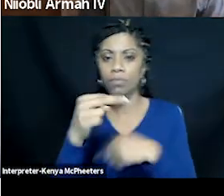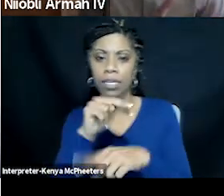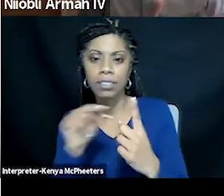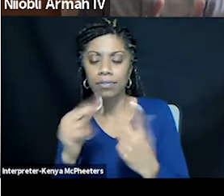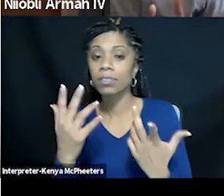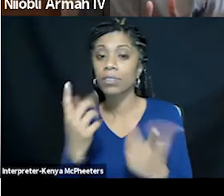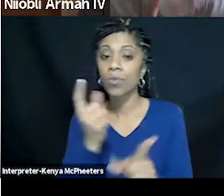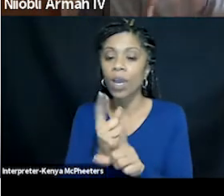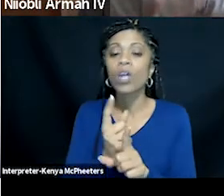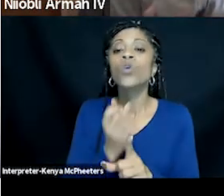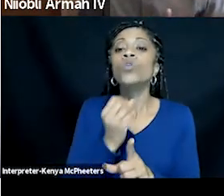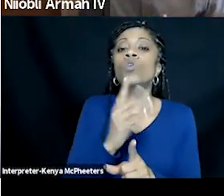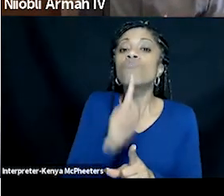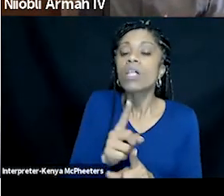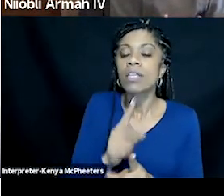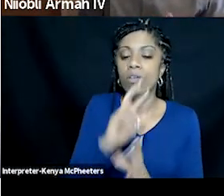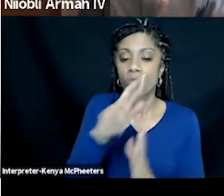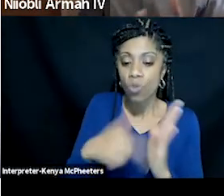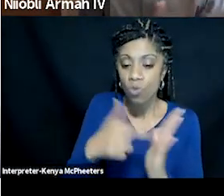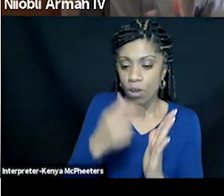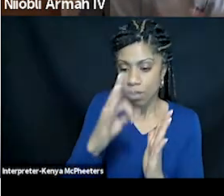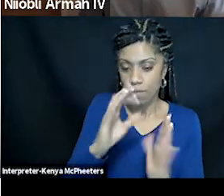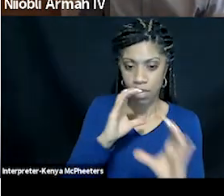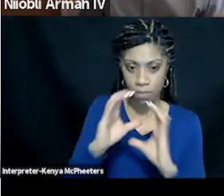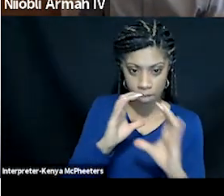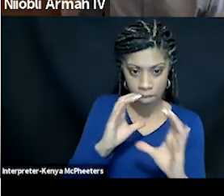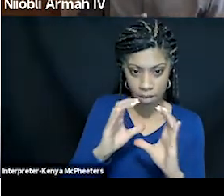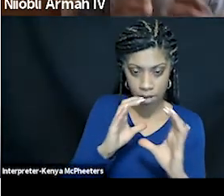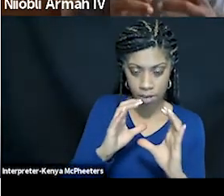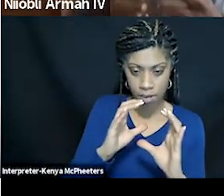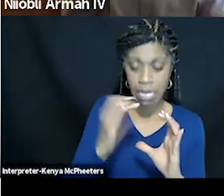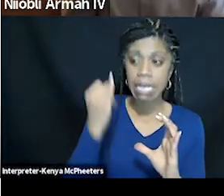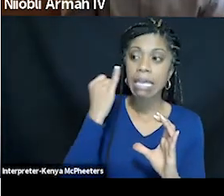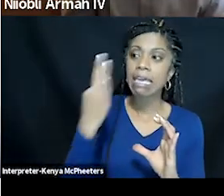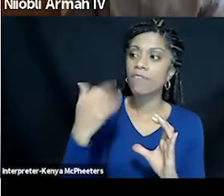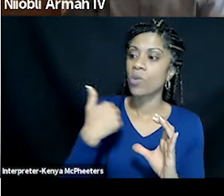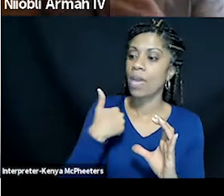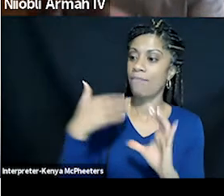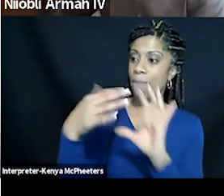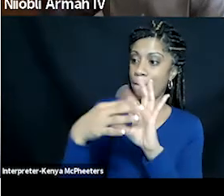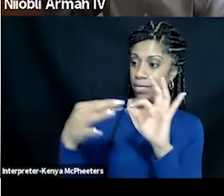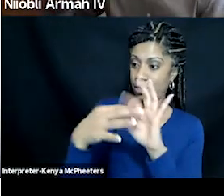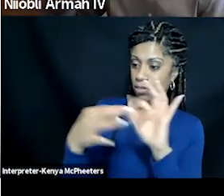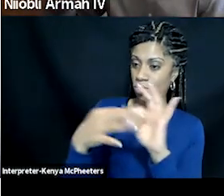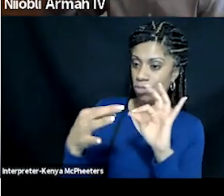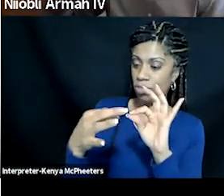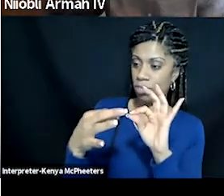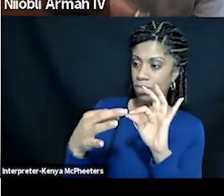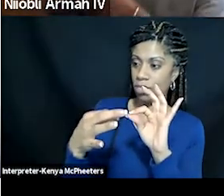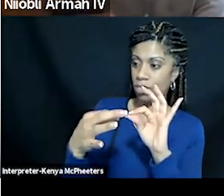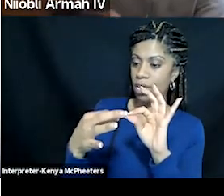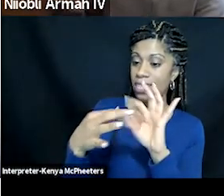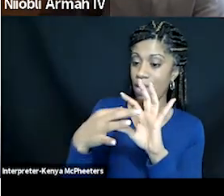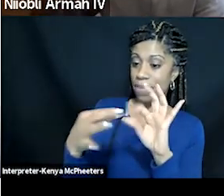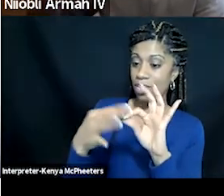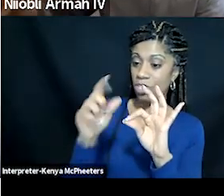communicator is to ensure that any messaging that's coming from your organization is strong enough to shift the mental model about